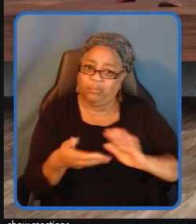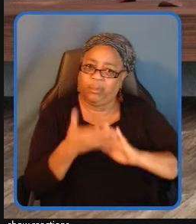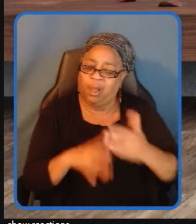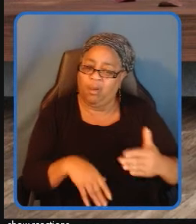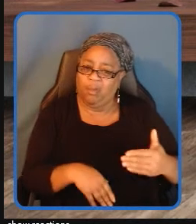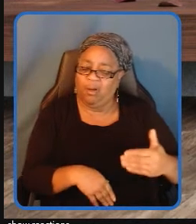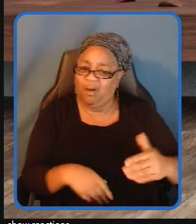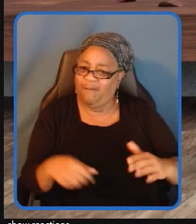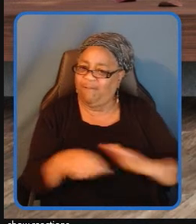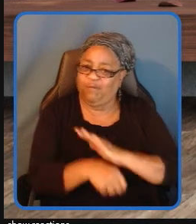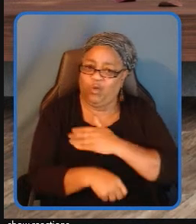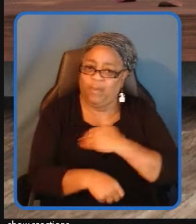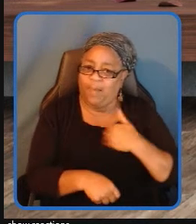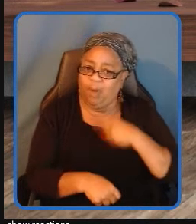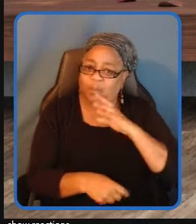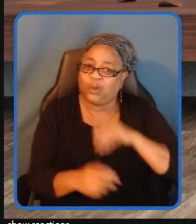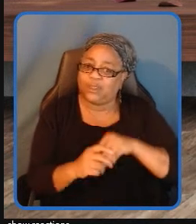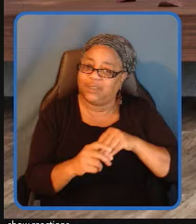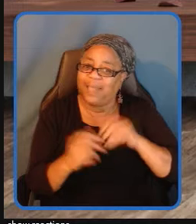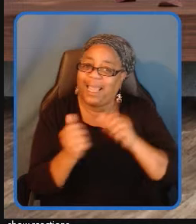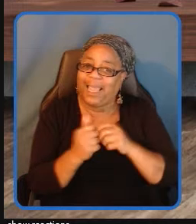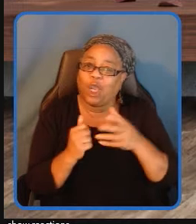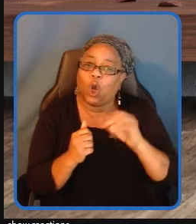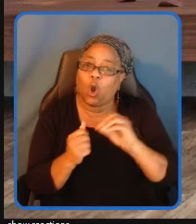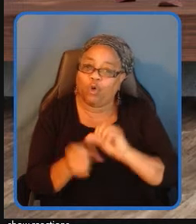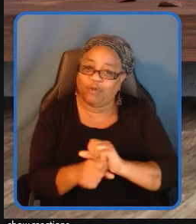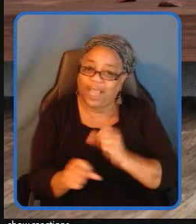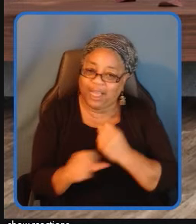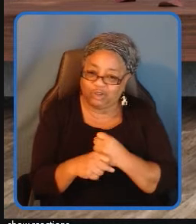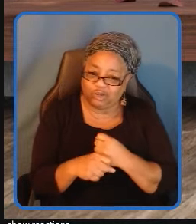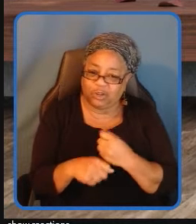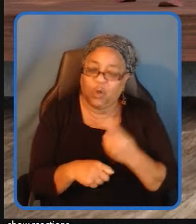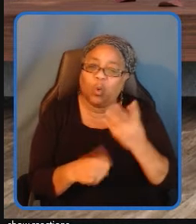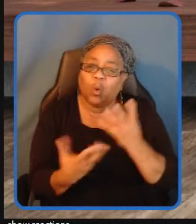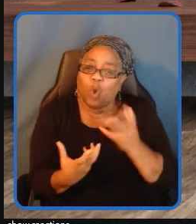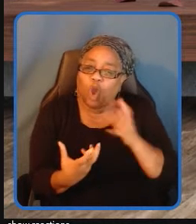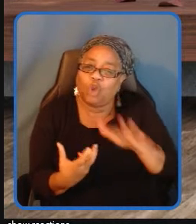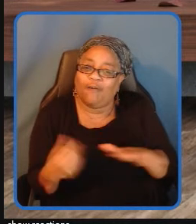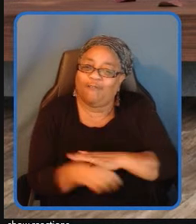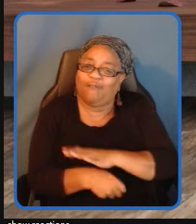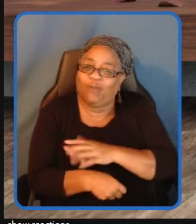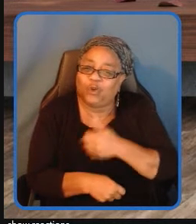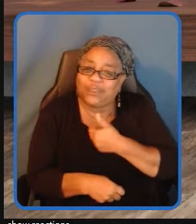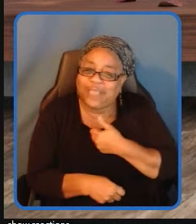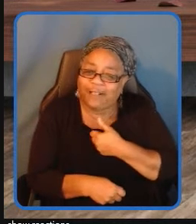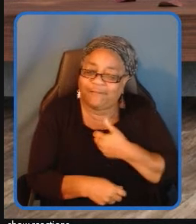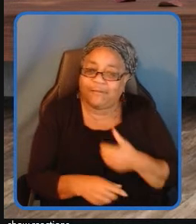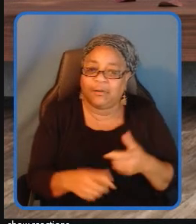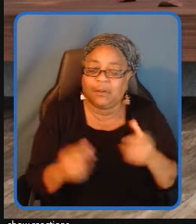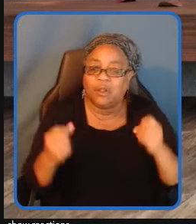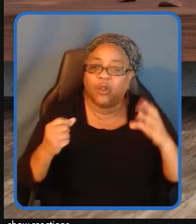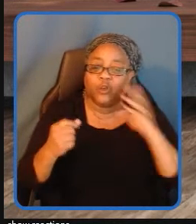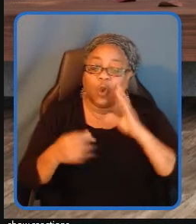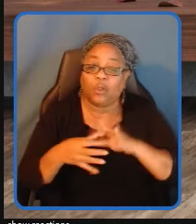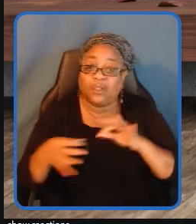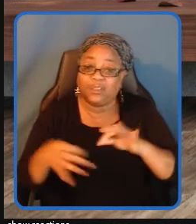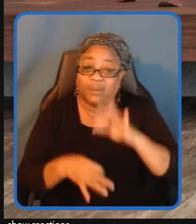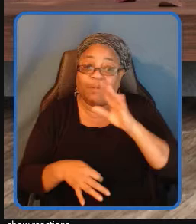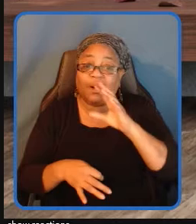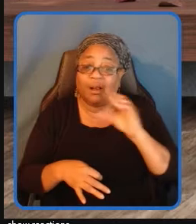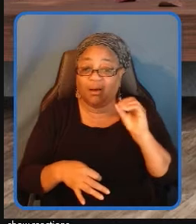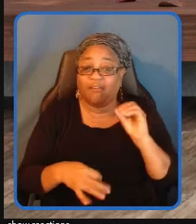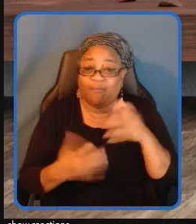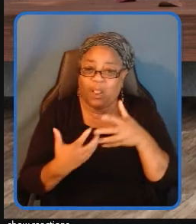sense, inclusion 2.0. We want your full self. So I think the spirit of that report is actually about